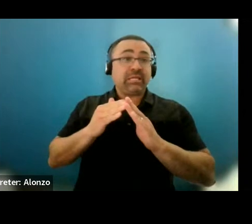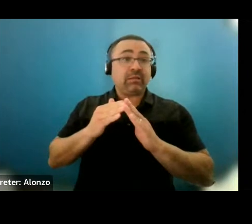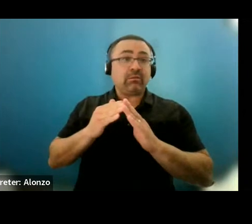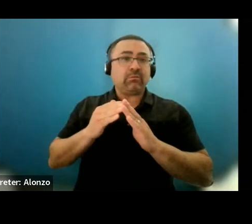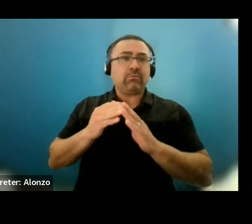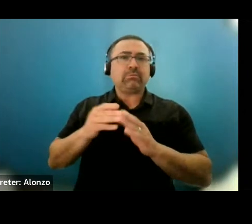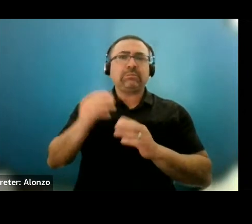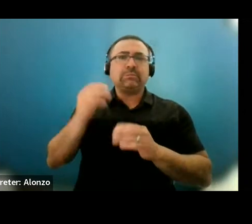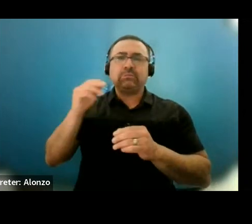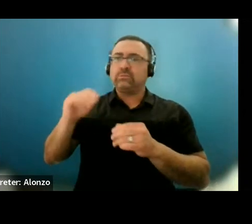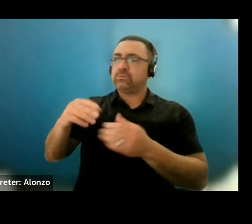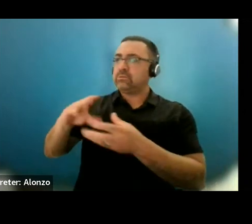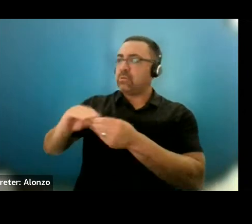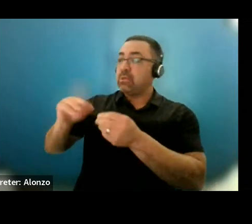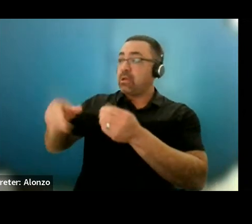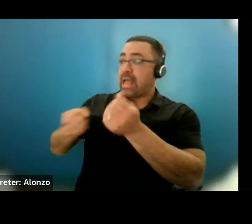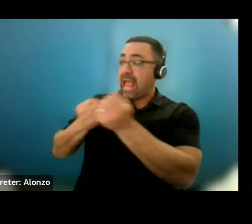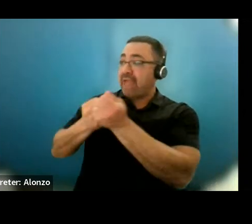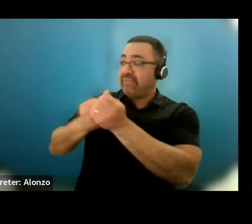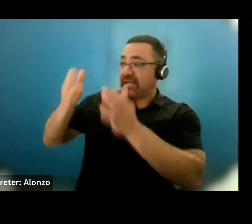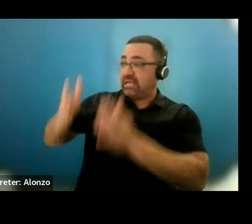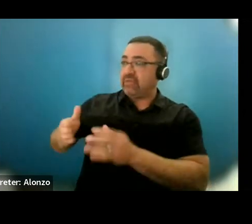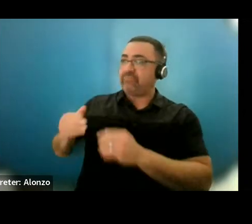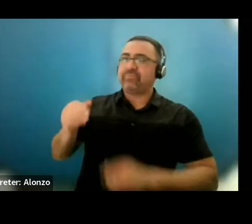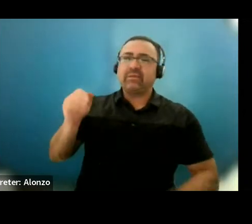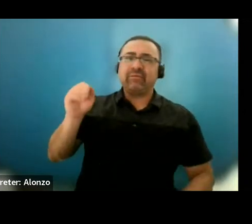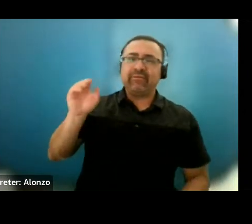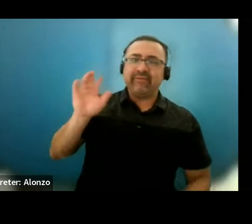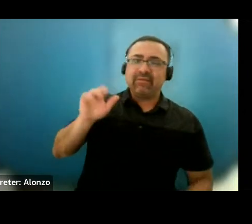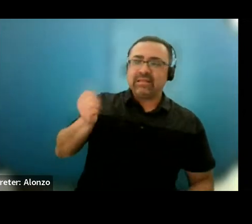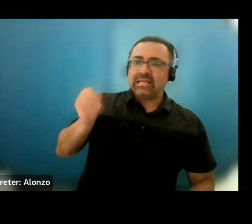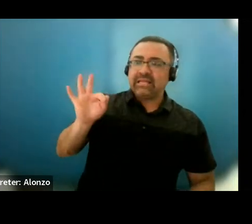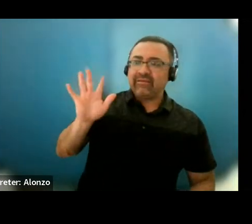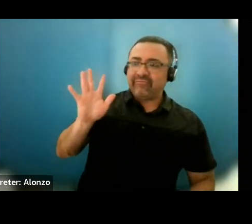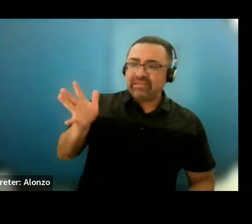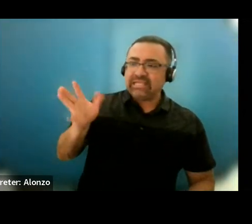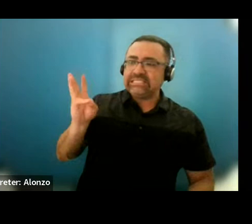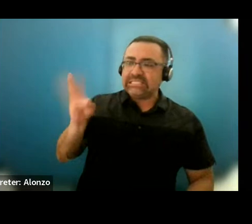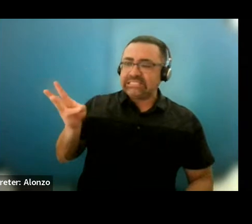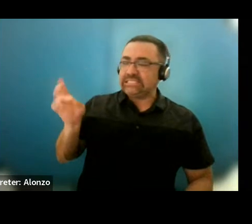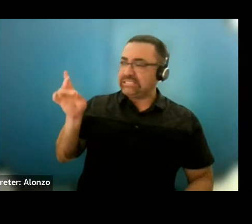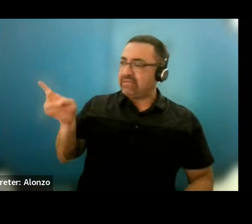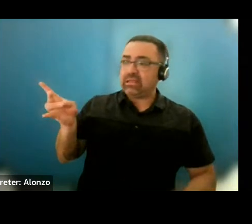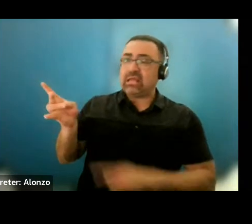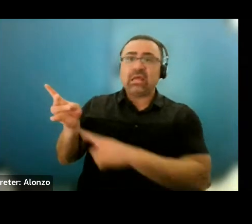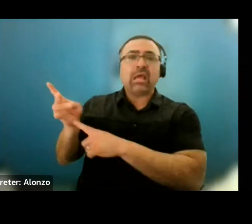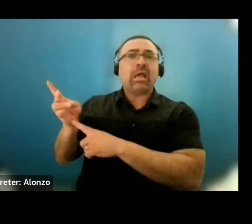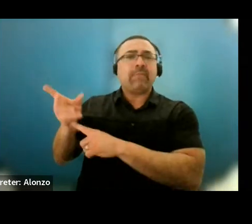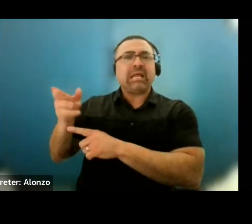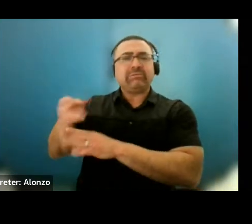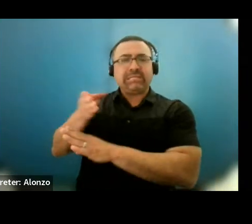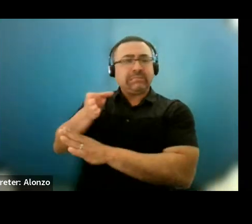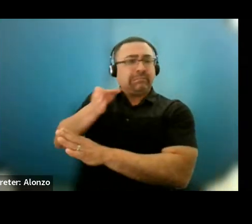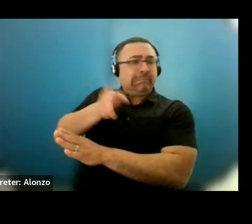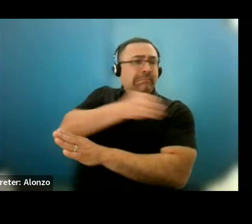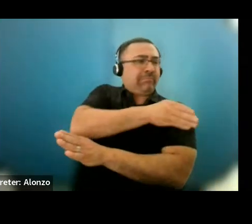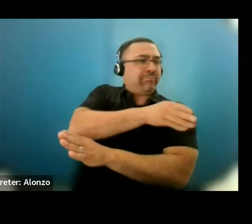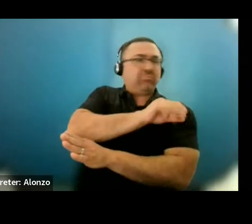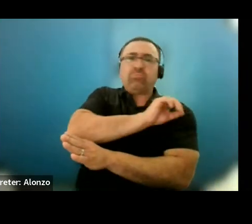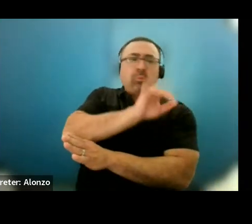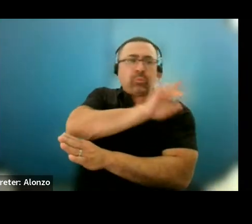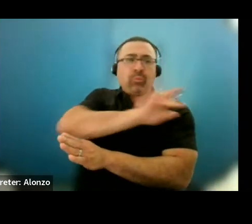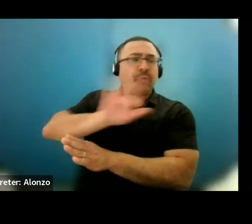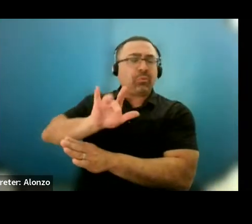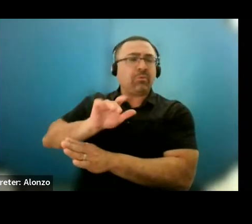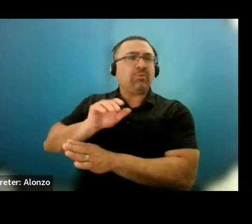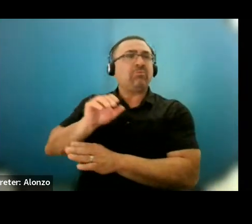the advocates from like the 50s, 60s, and 70s, but our history doesn't go back further than that. We're missing part of our